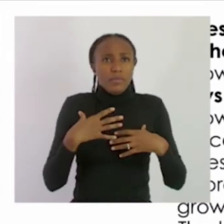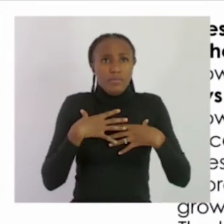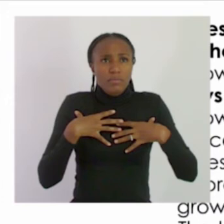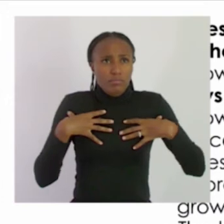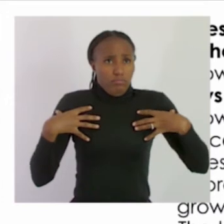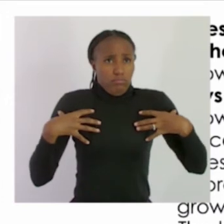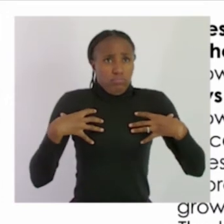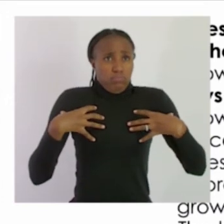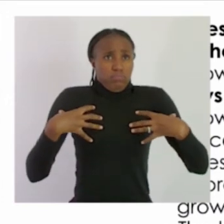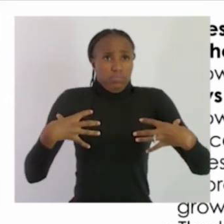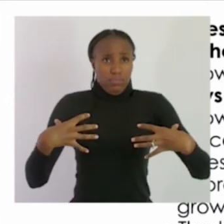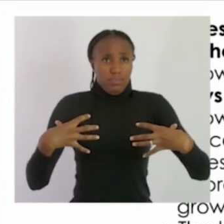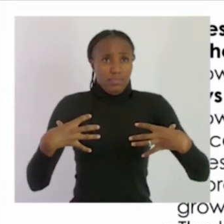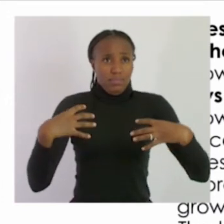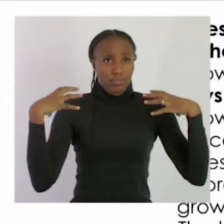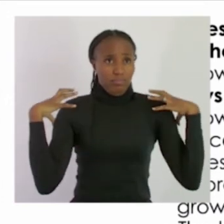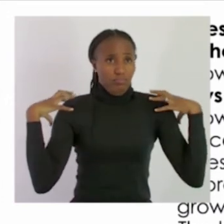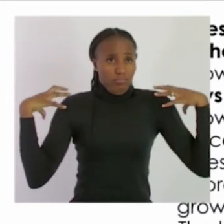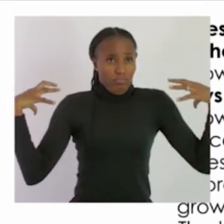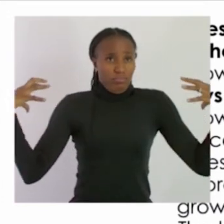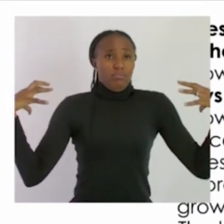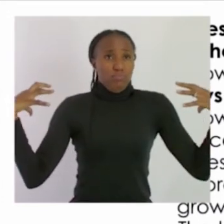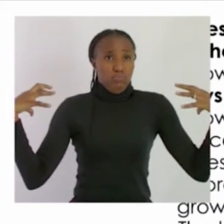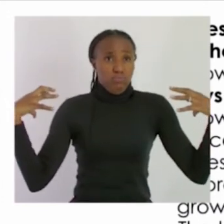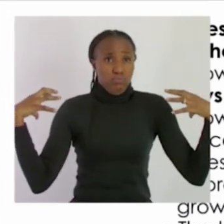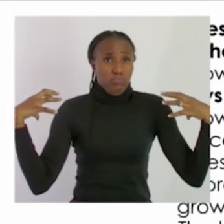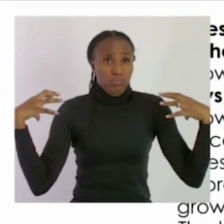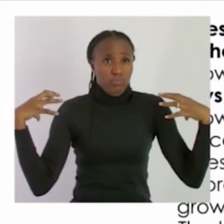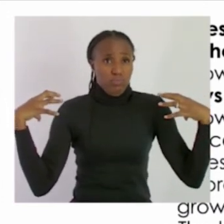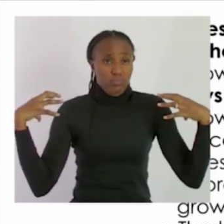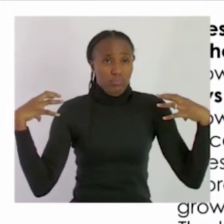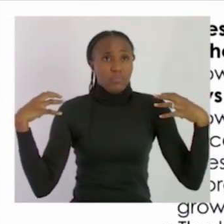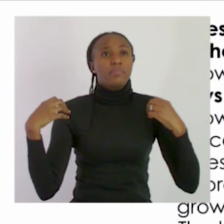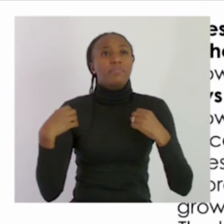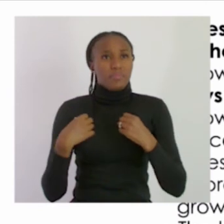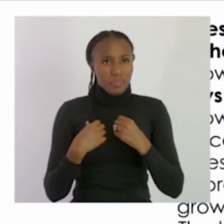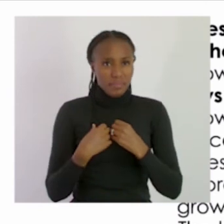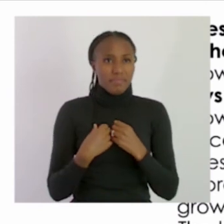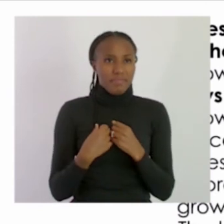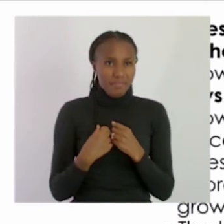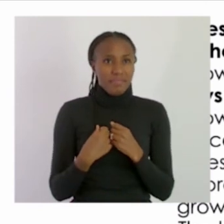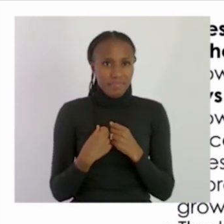realize that the shoulder of the boys become broadened. It moves out of the neck.